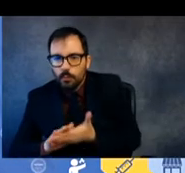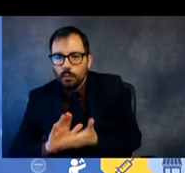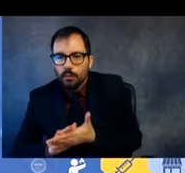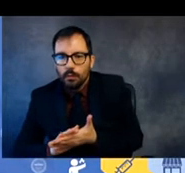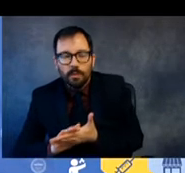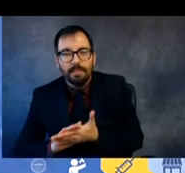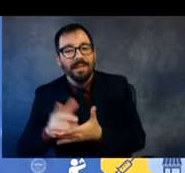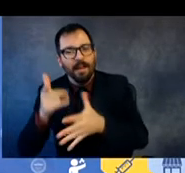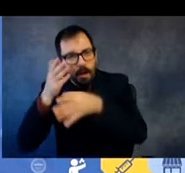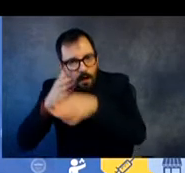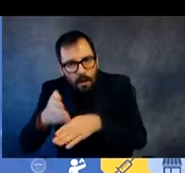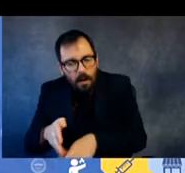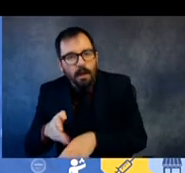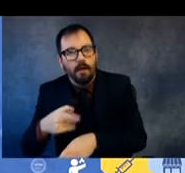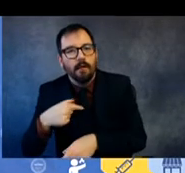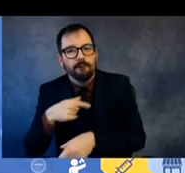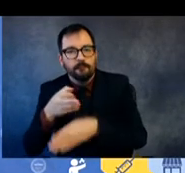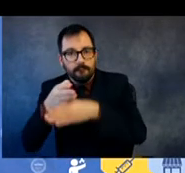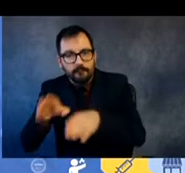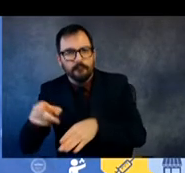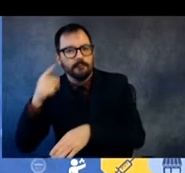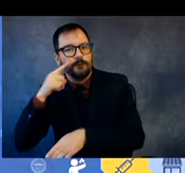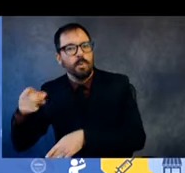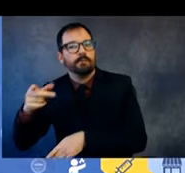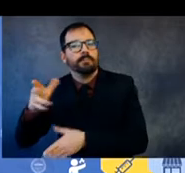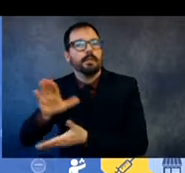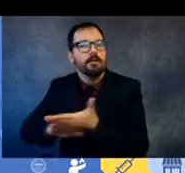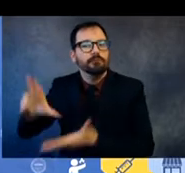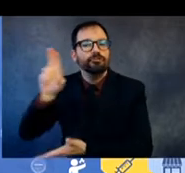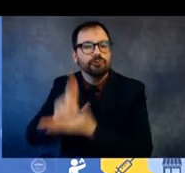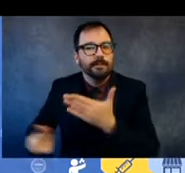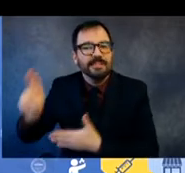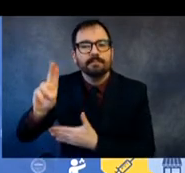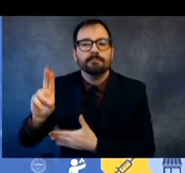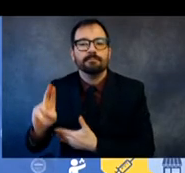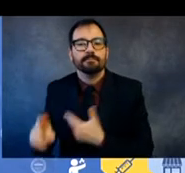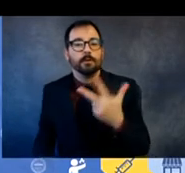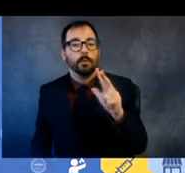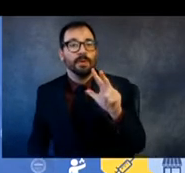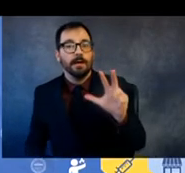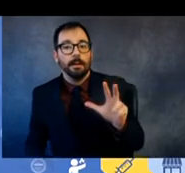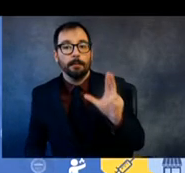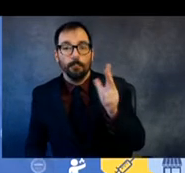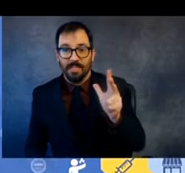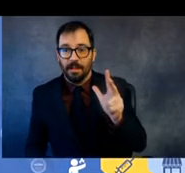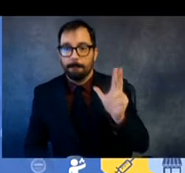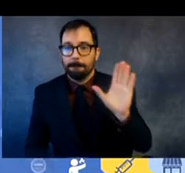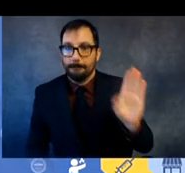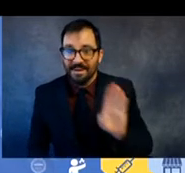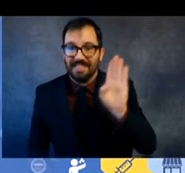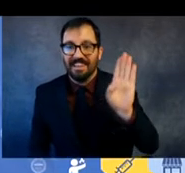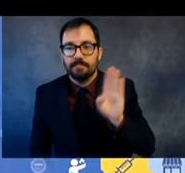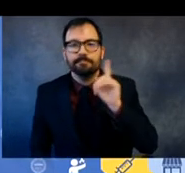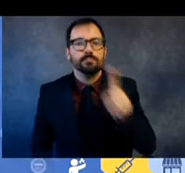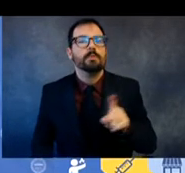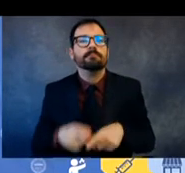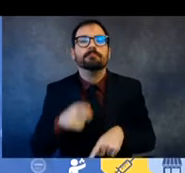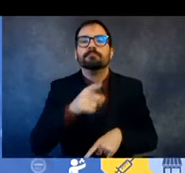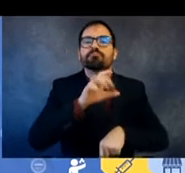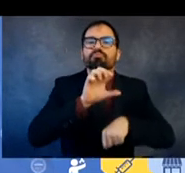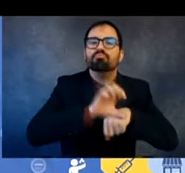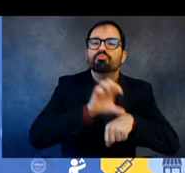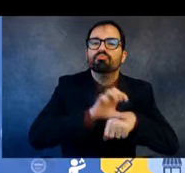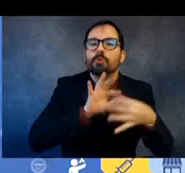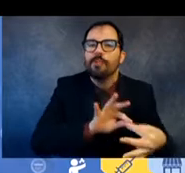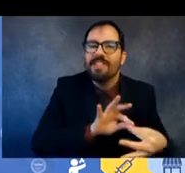as well as $3 billion for parochial and private schools. That was put in there as well.